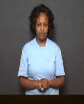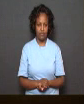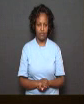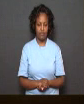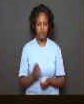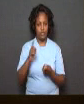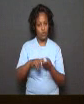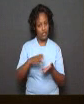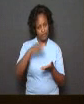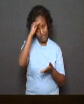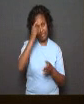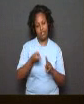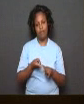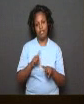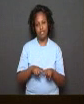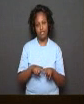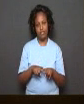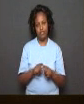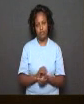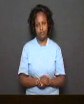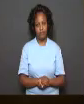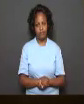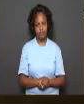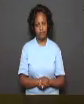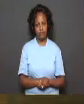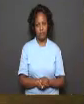Let's get back to our lesson.